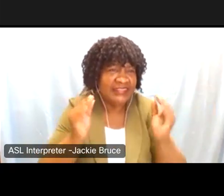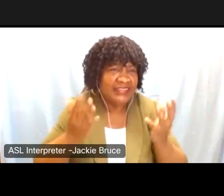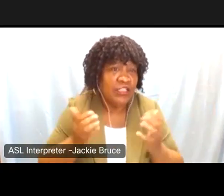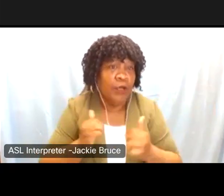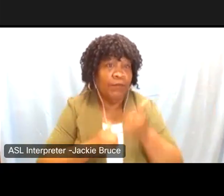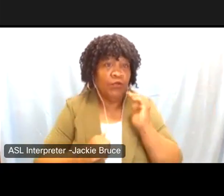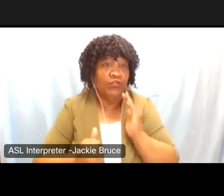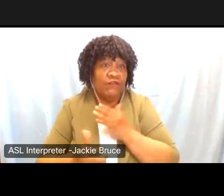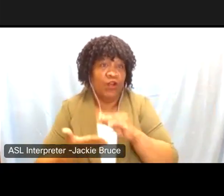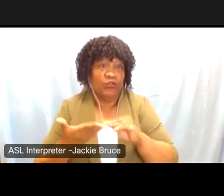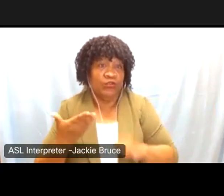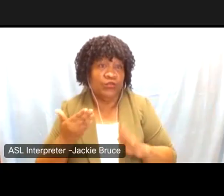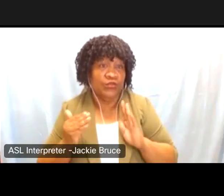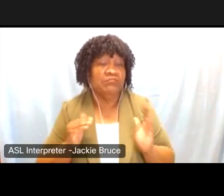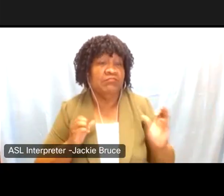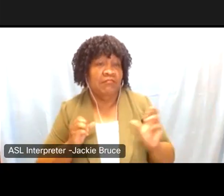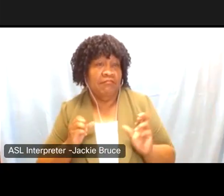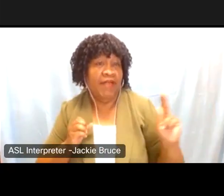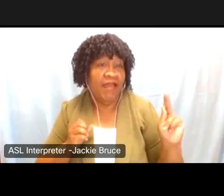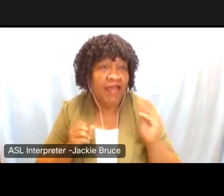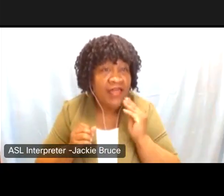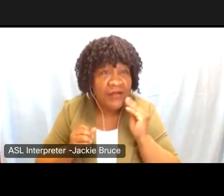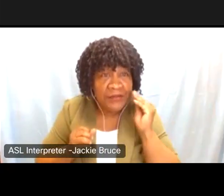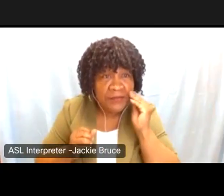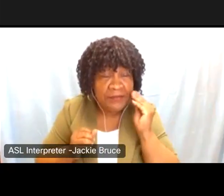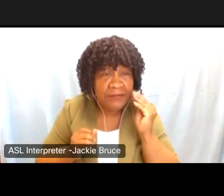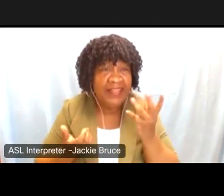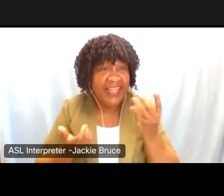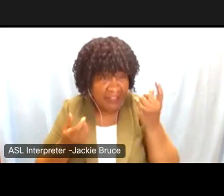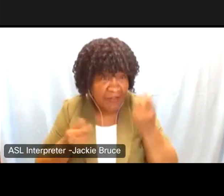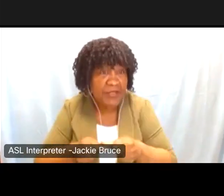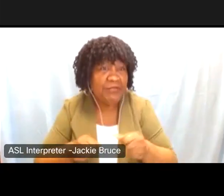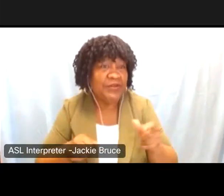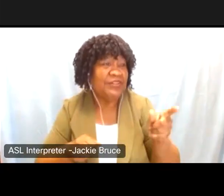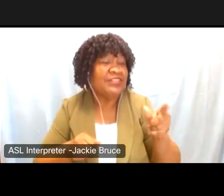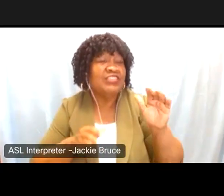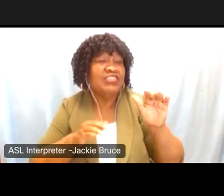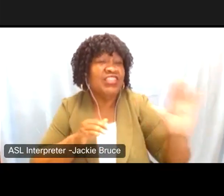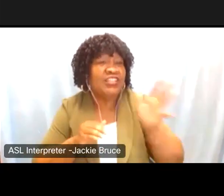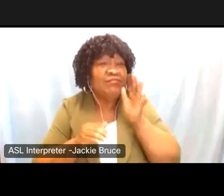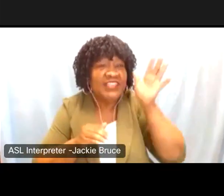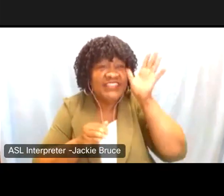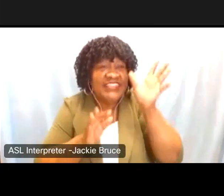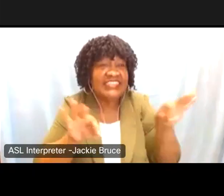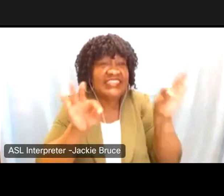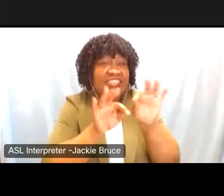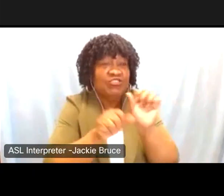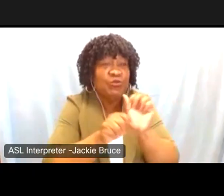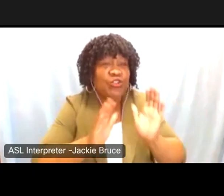majority of our students returned to their communities, and being the children of essential workers, they also went to